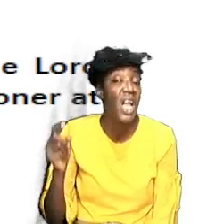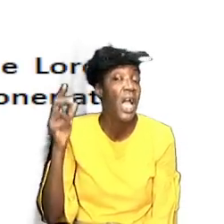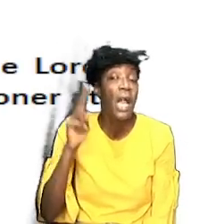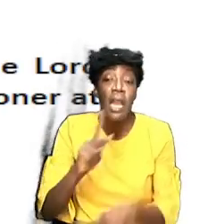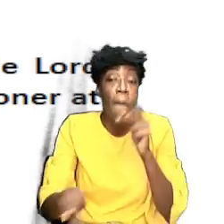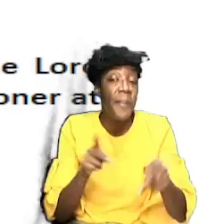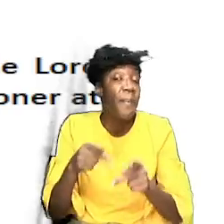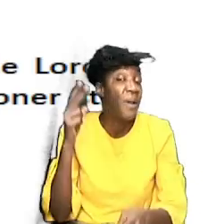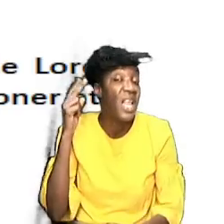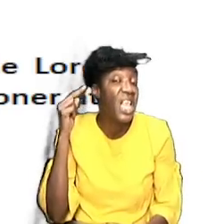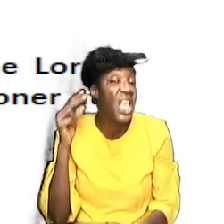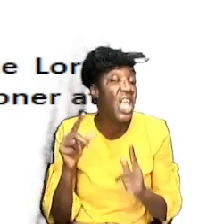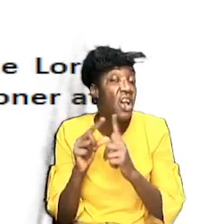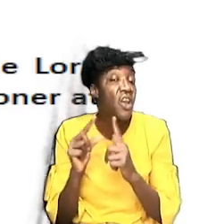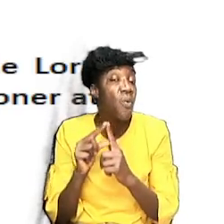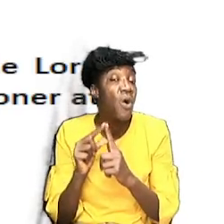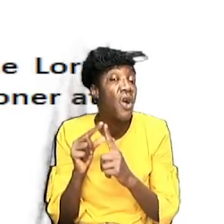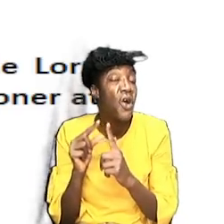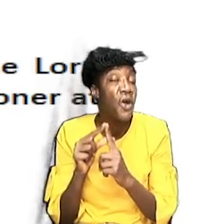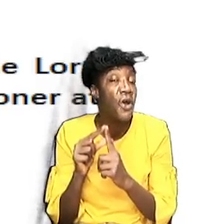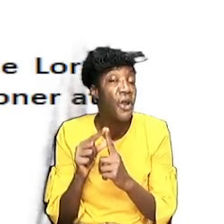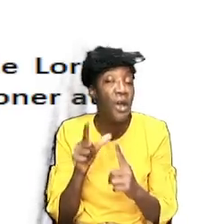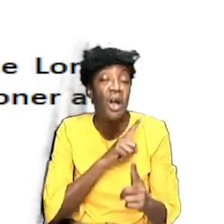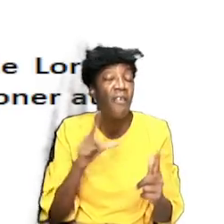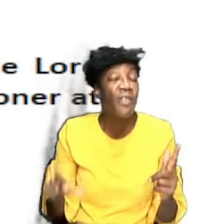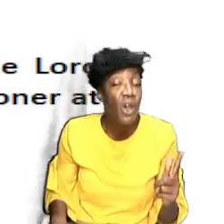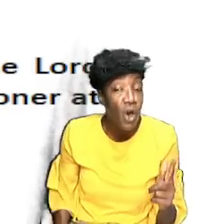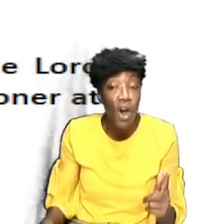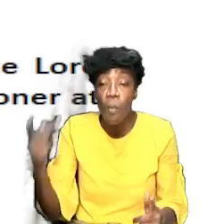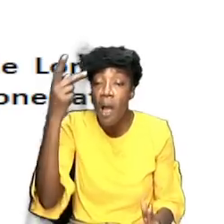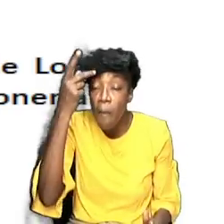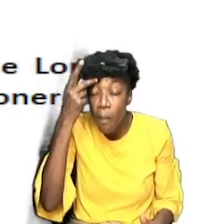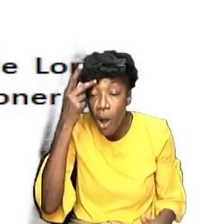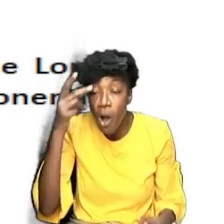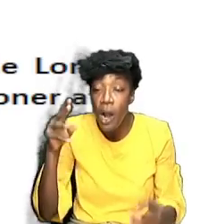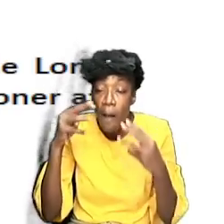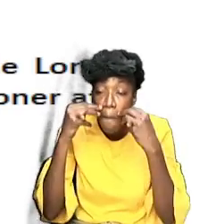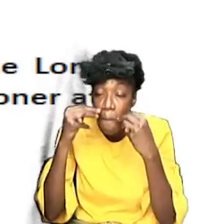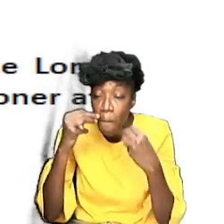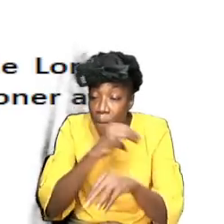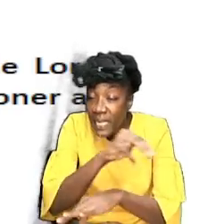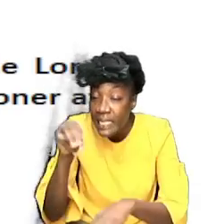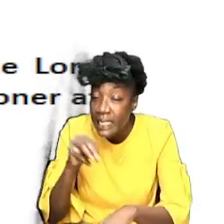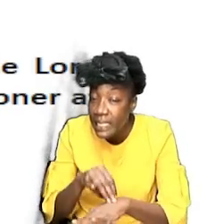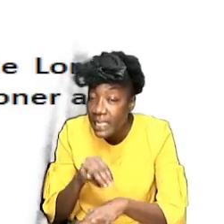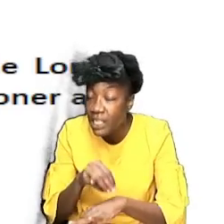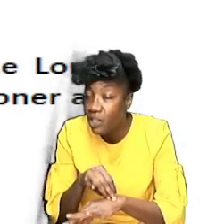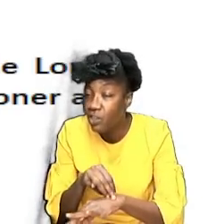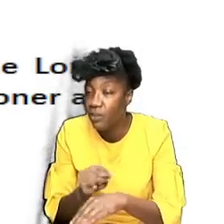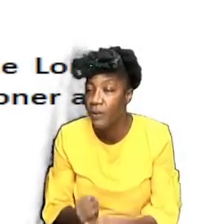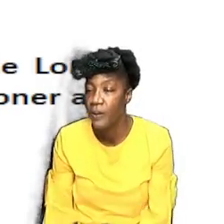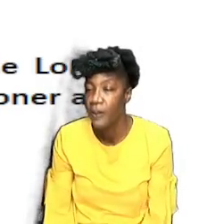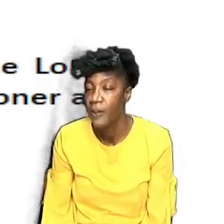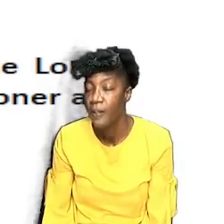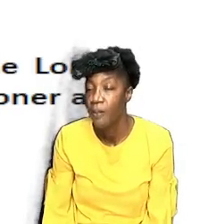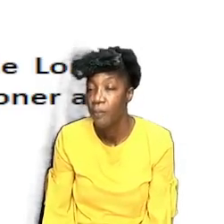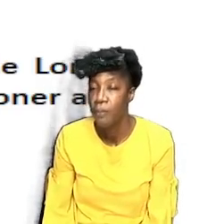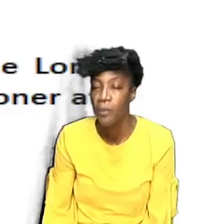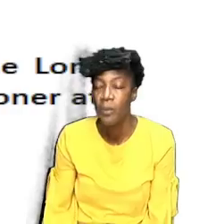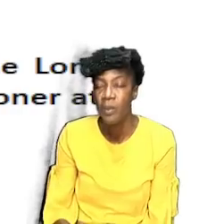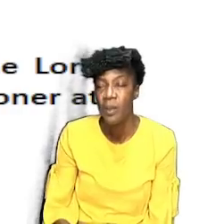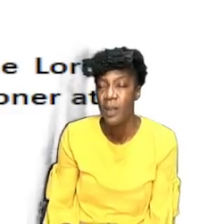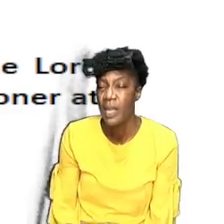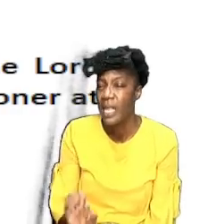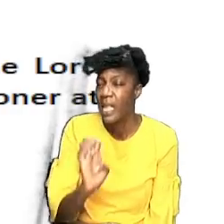the word of the Lord by Paul's message at this School of Tyrannus. So it is, you can know that Ephesus was a